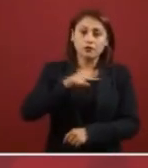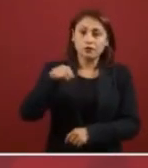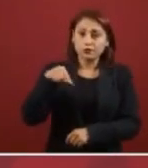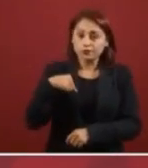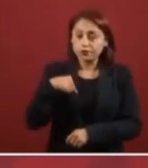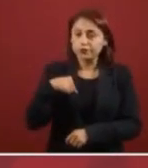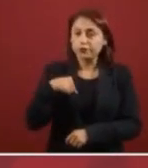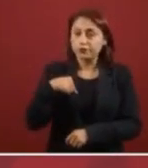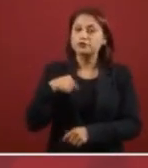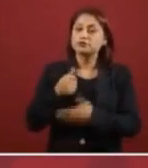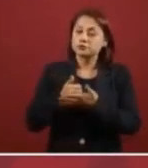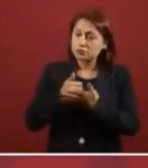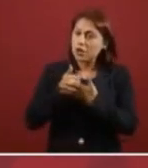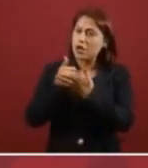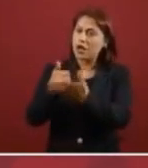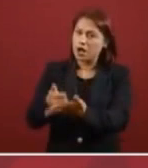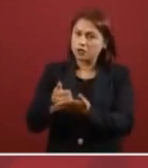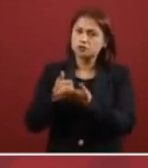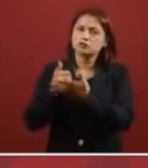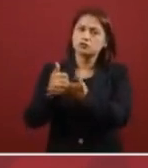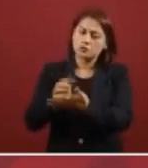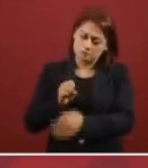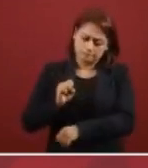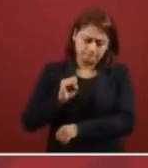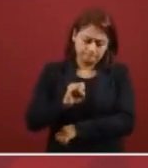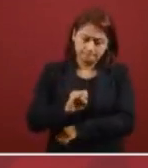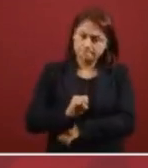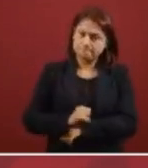participating and helping